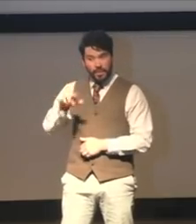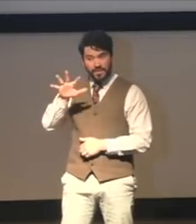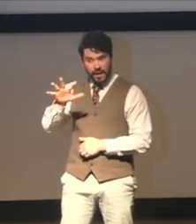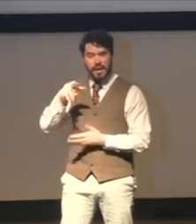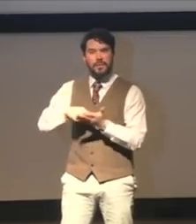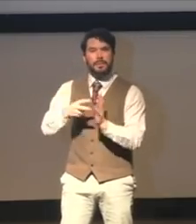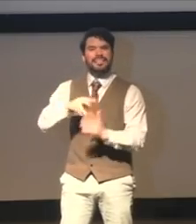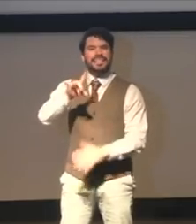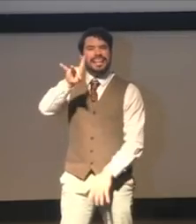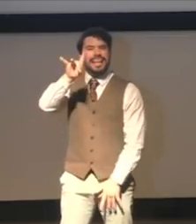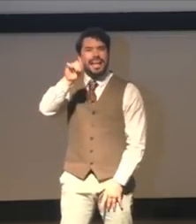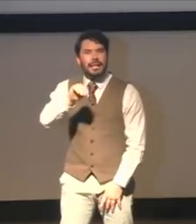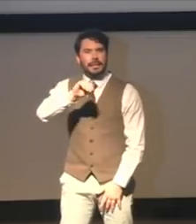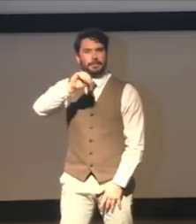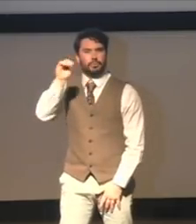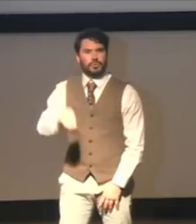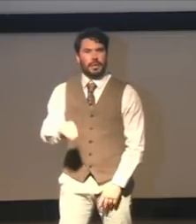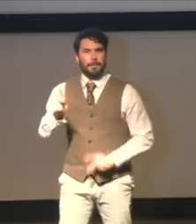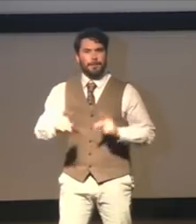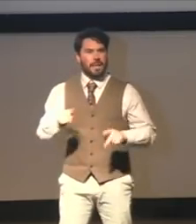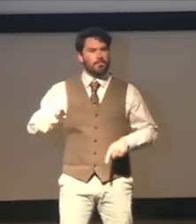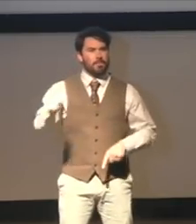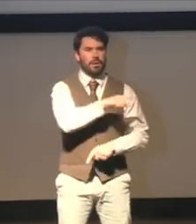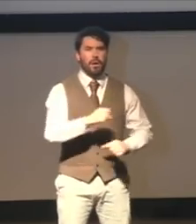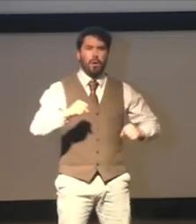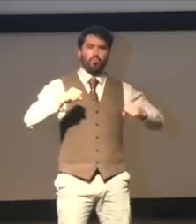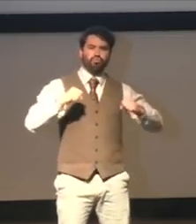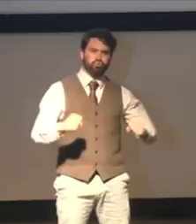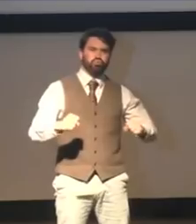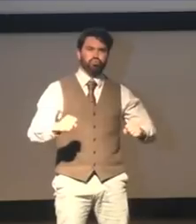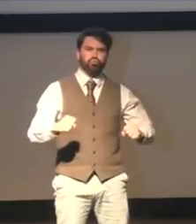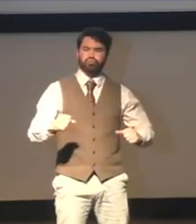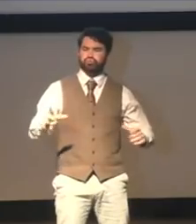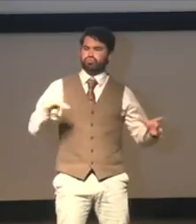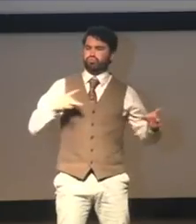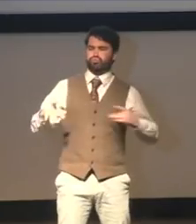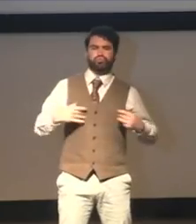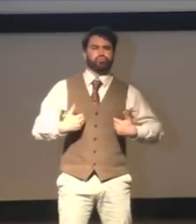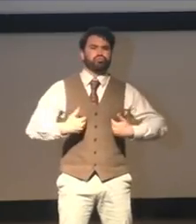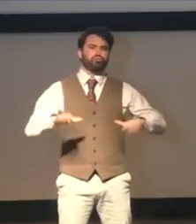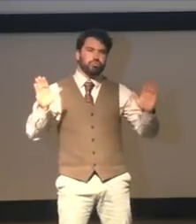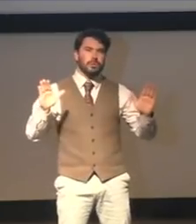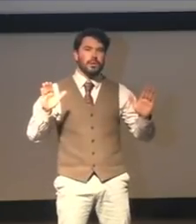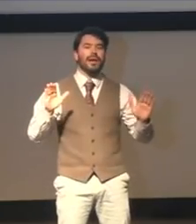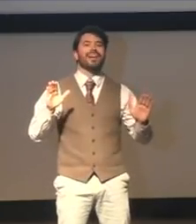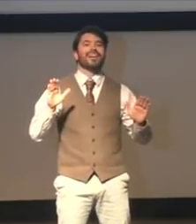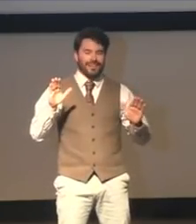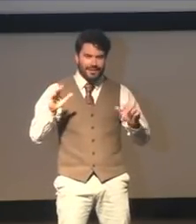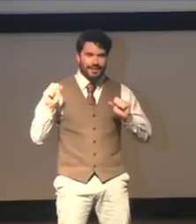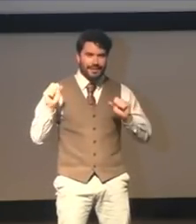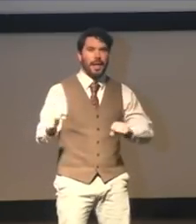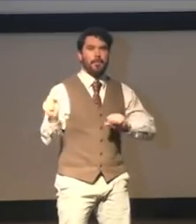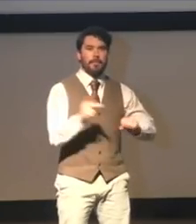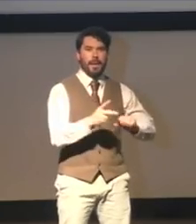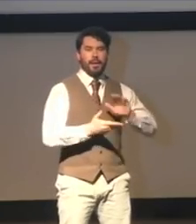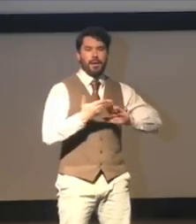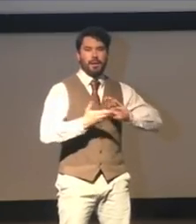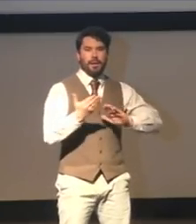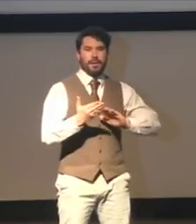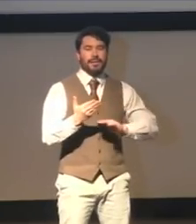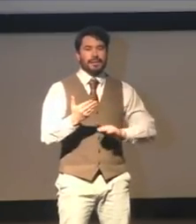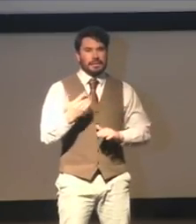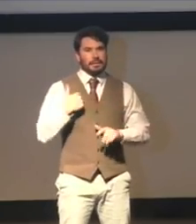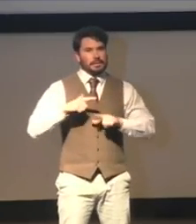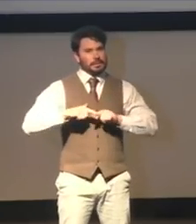order to resume normal functions. So really, I think it depends on getting in a vaccine. Now, I will say there are